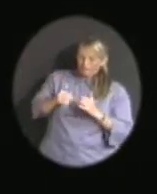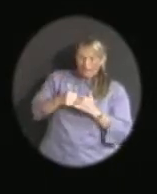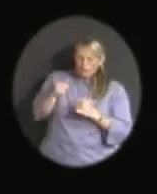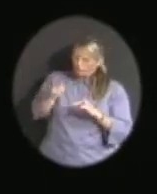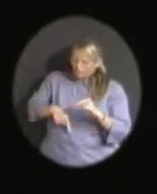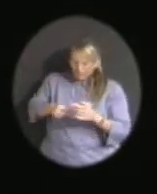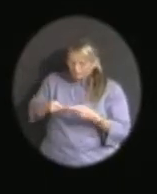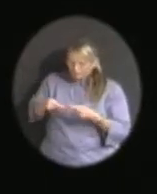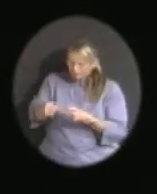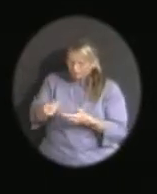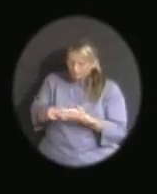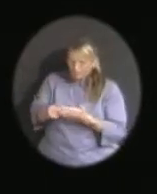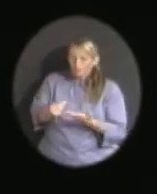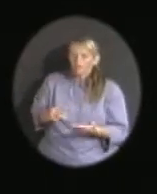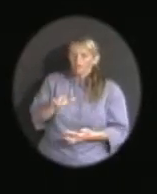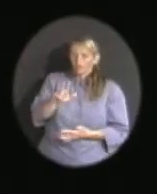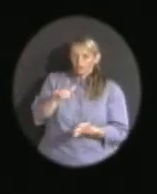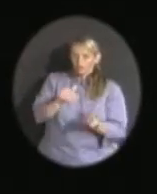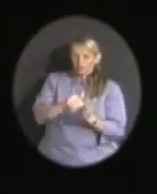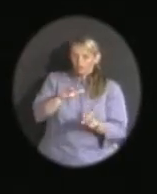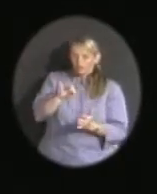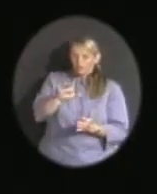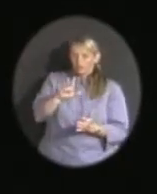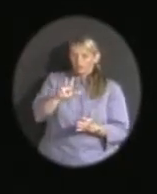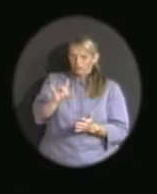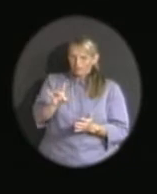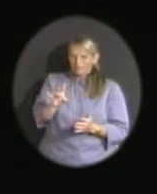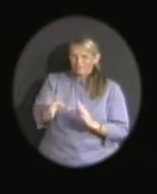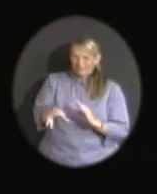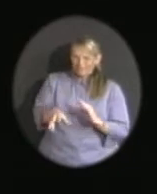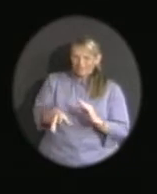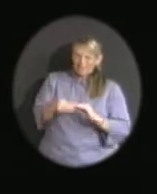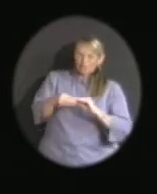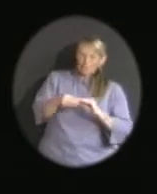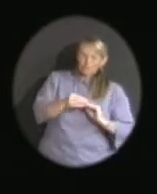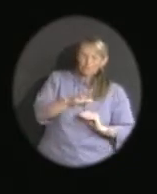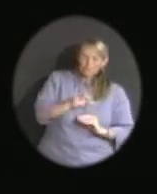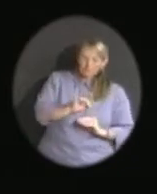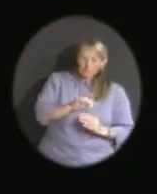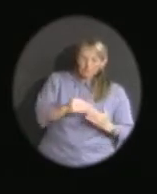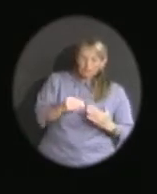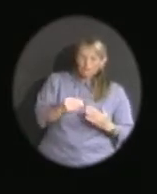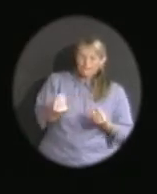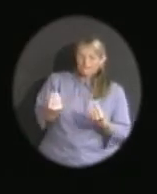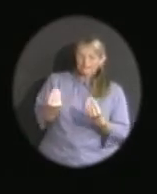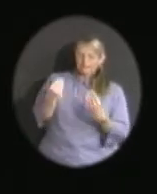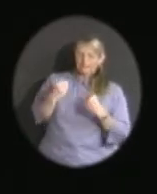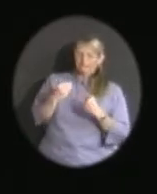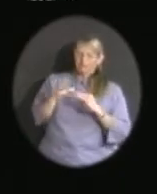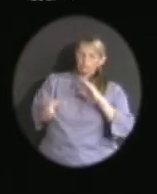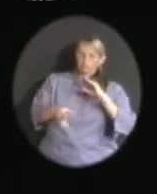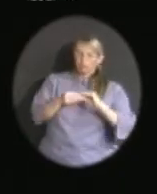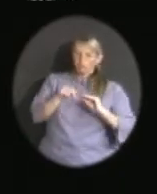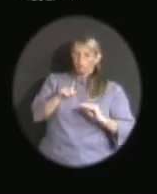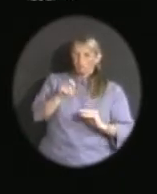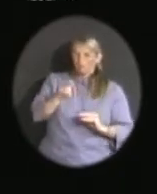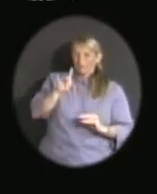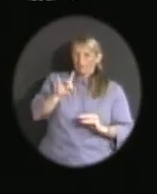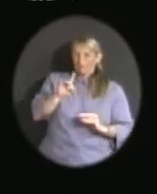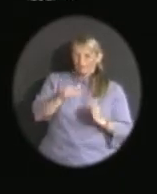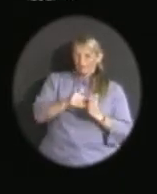that 3838, that increase of $58 is getting us about $1.8 million next year in additional